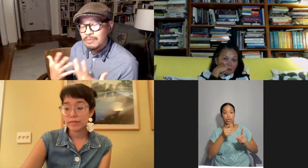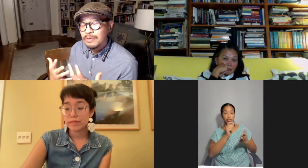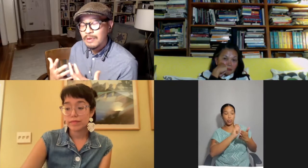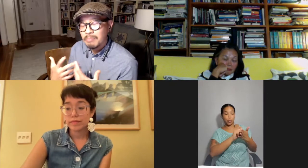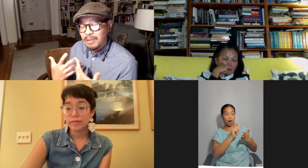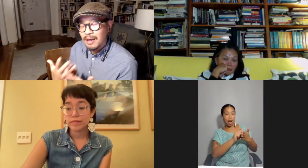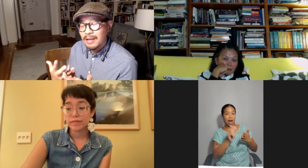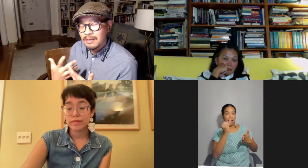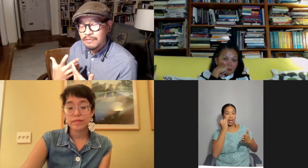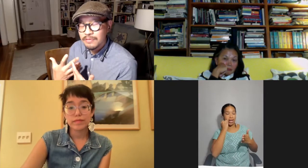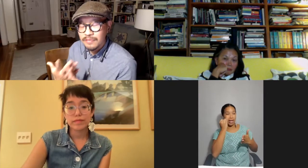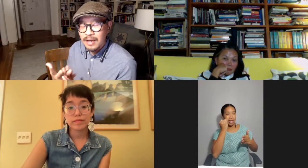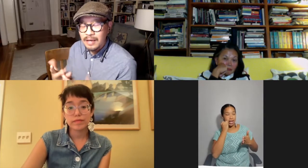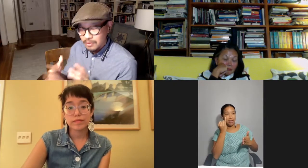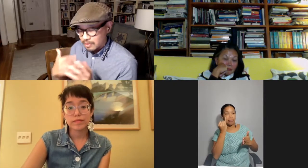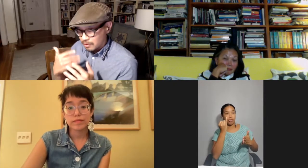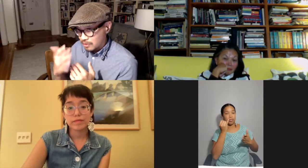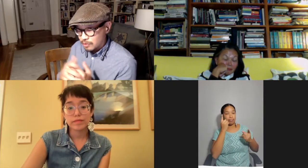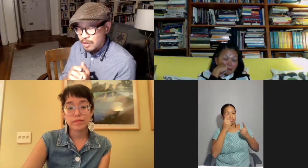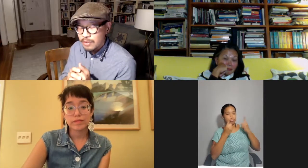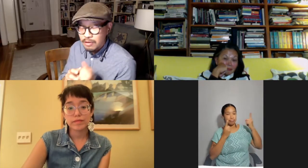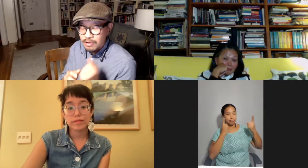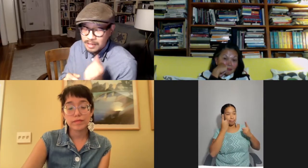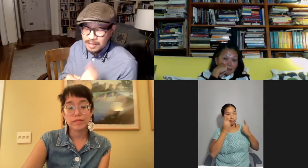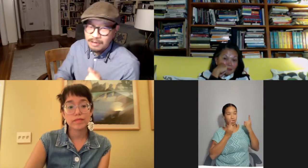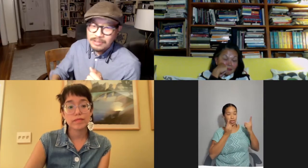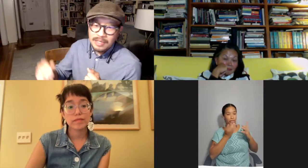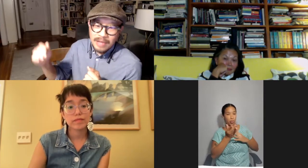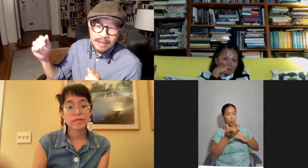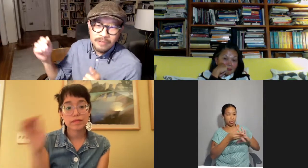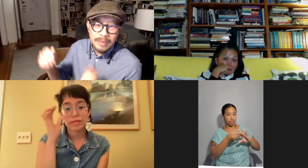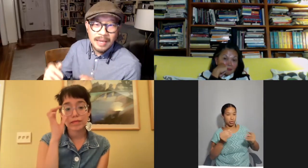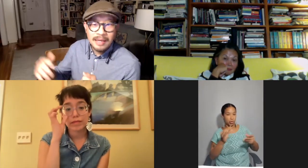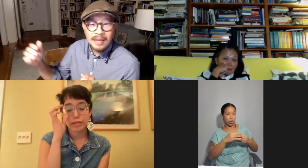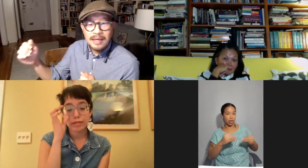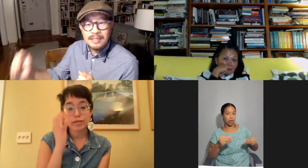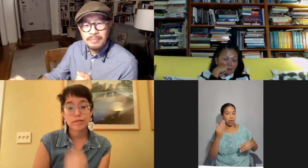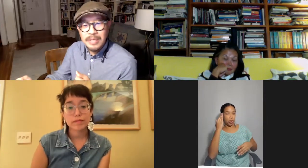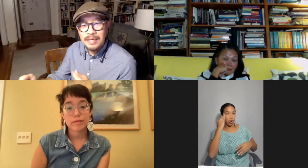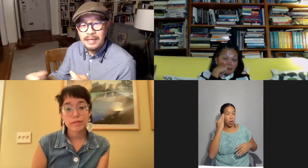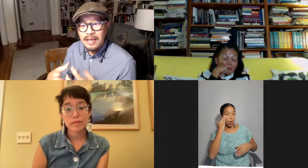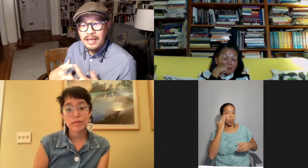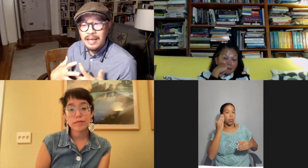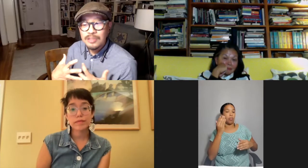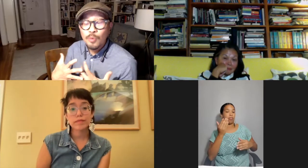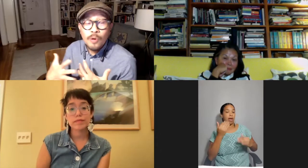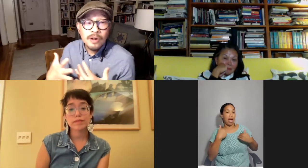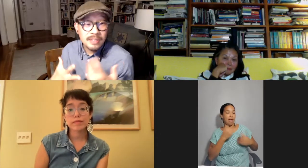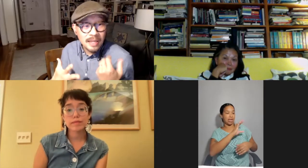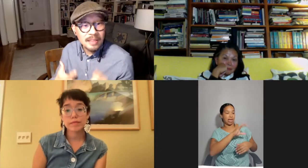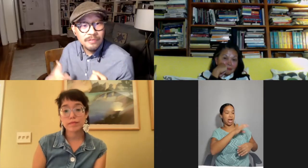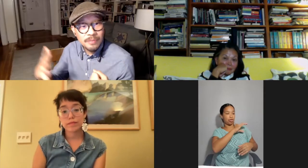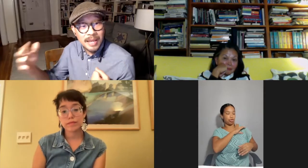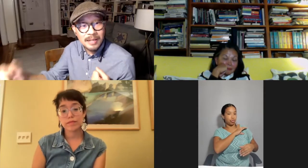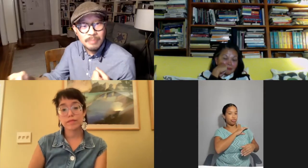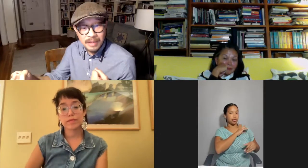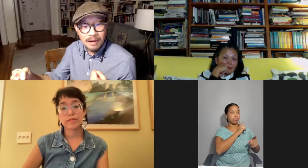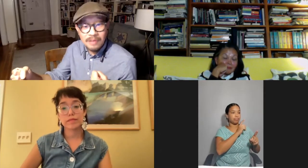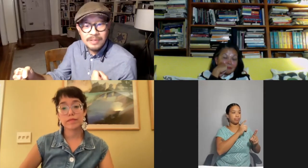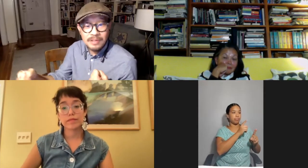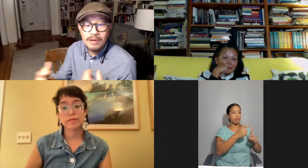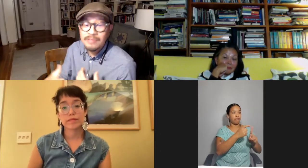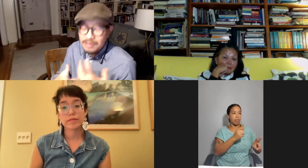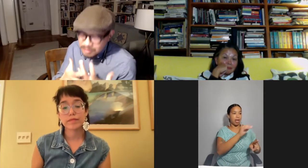plotting through a plot that you've defined, or you know that you have to get characters from A to B, it's work to get them from A to